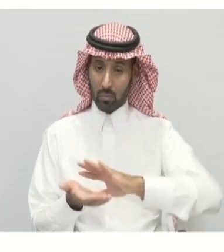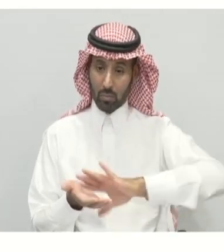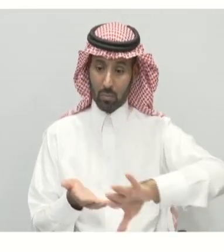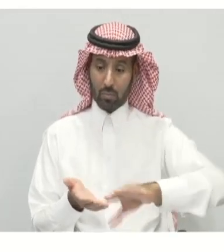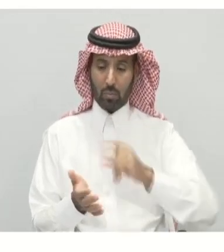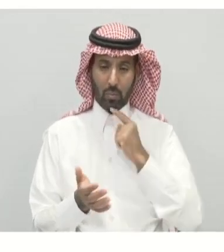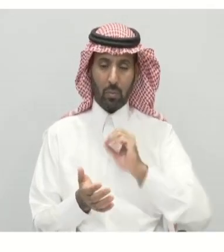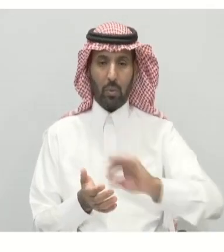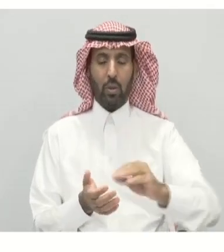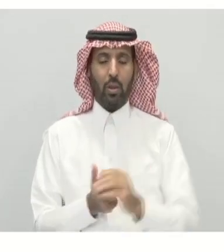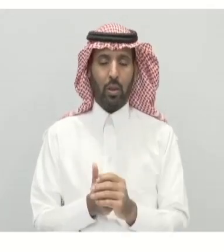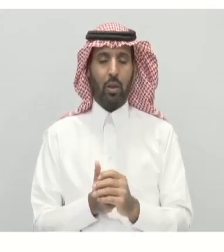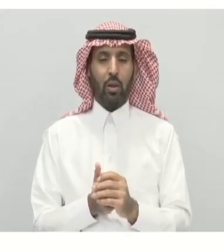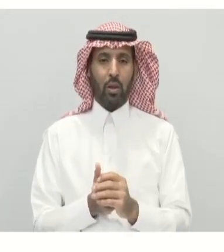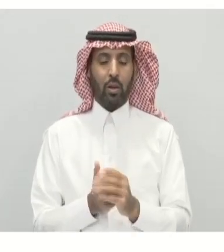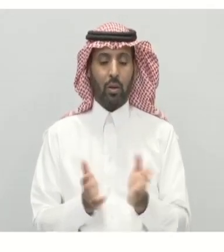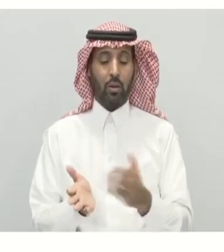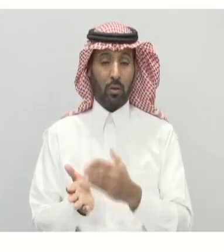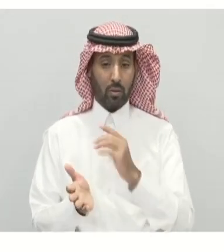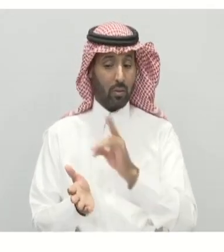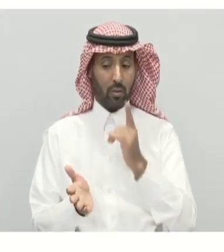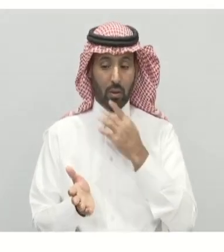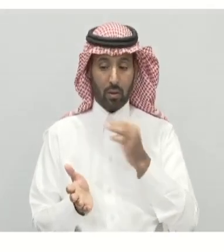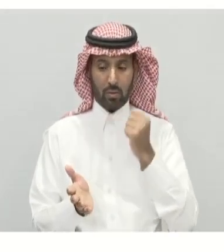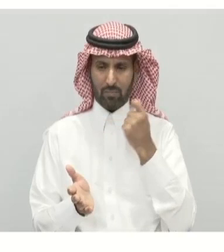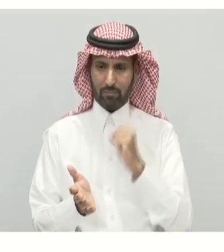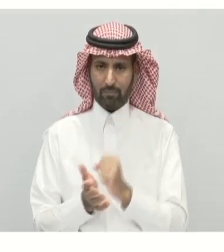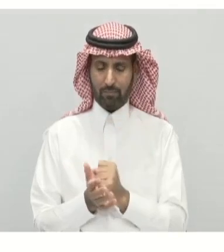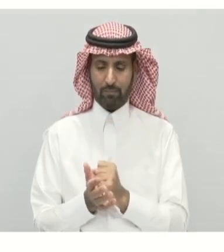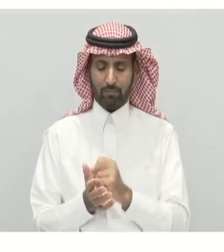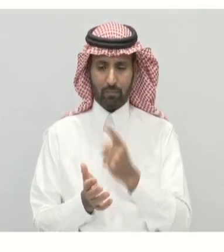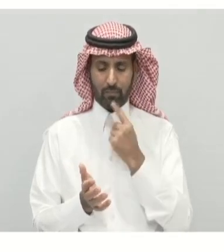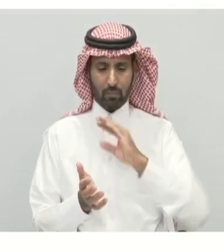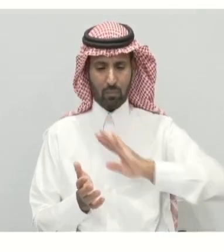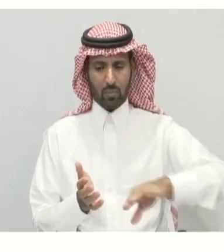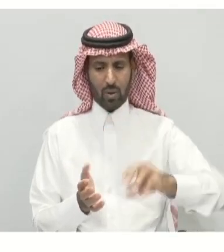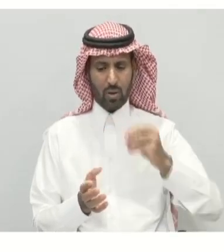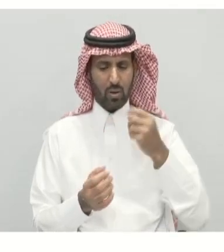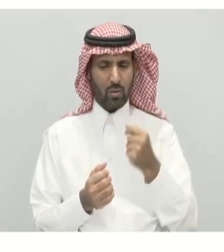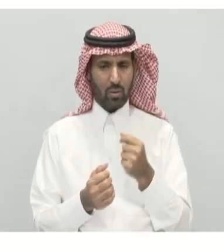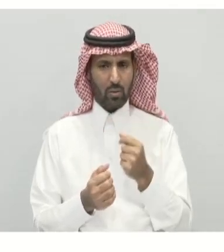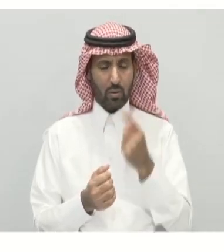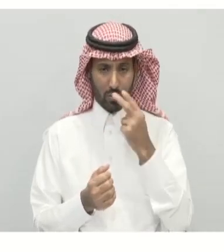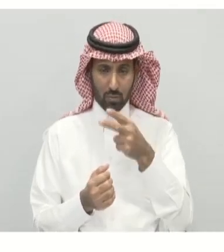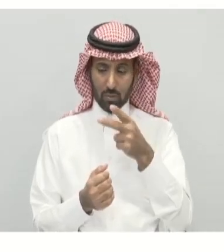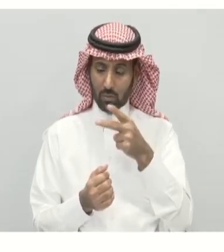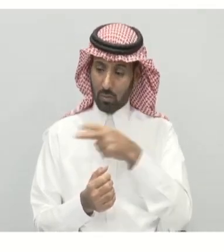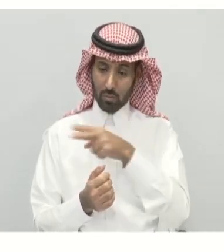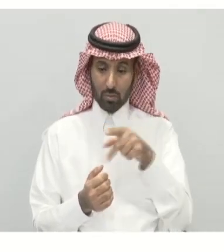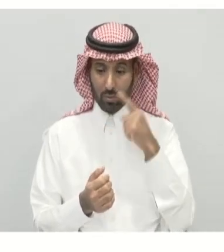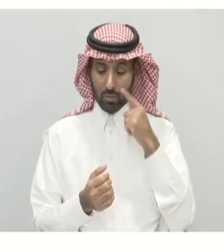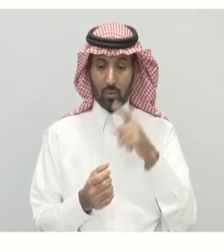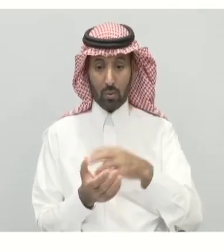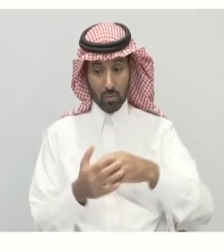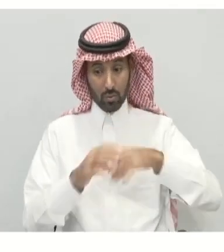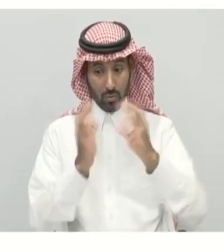Just throw them away. That's not easy to do. Just throw away it. Look at all the